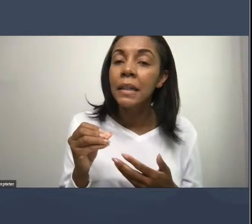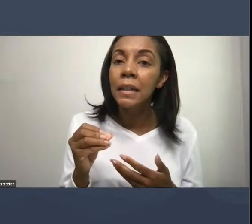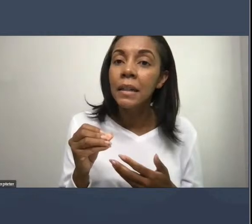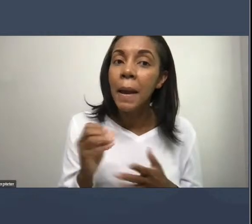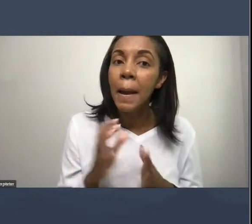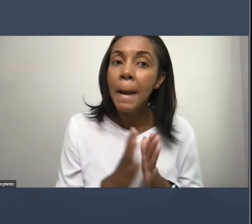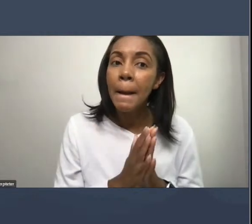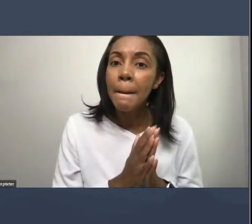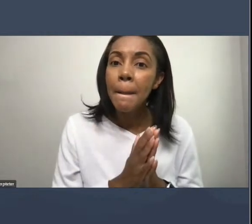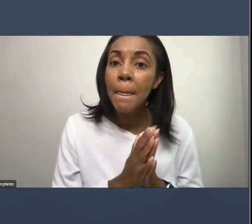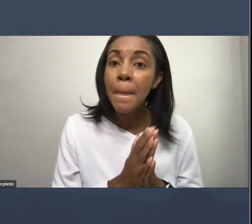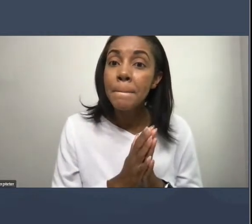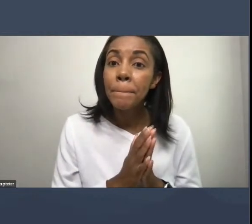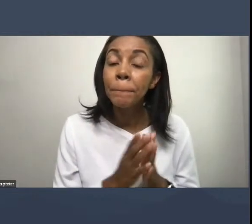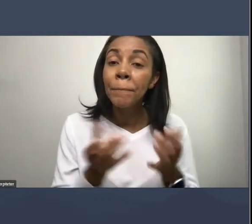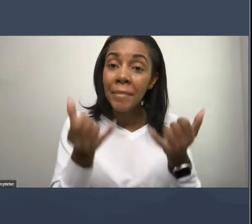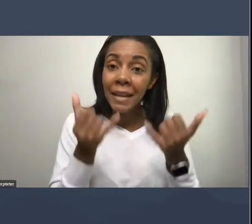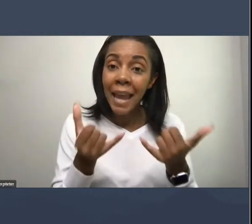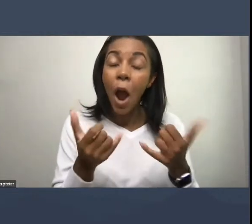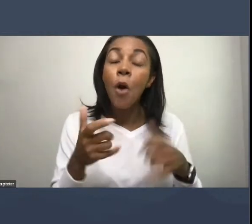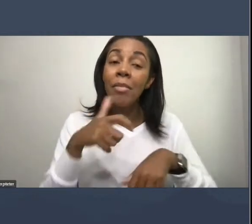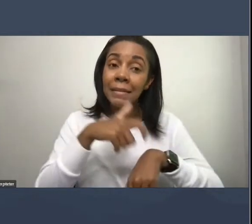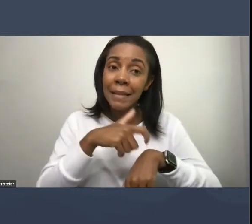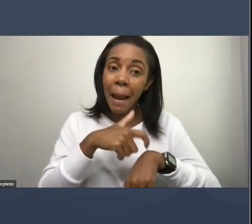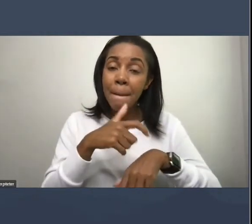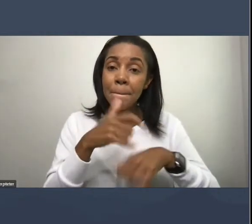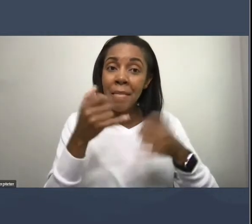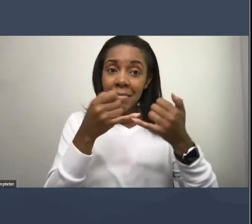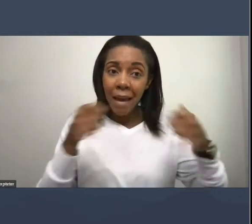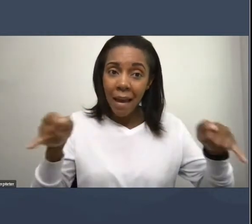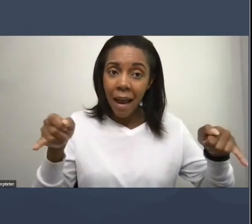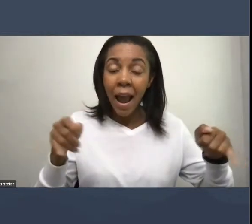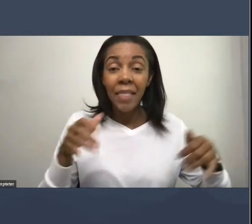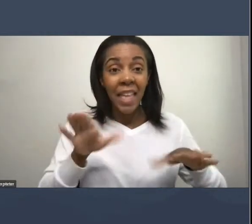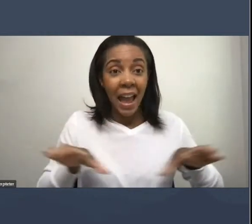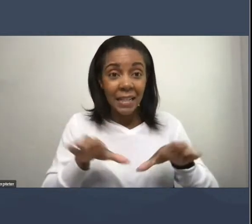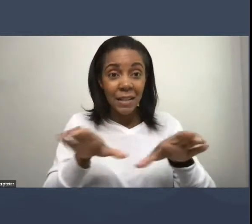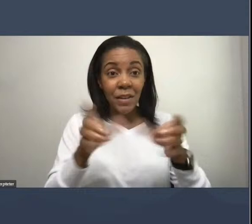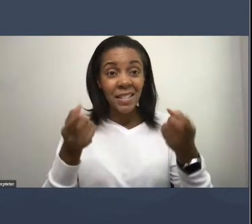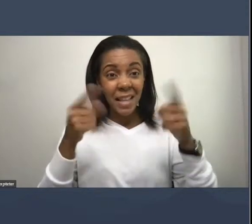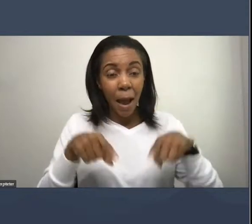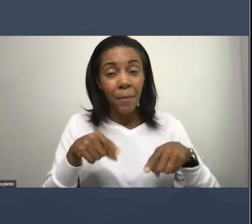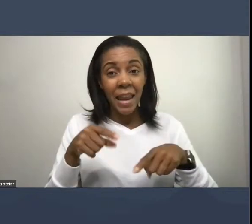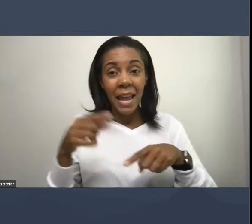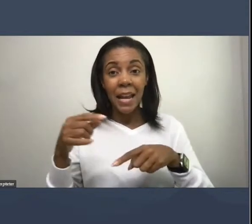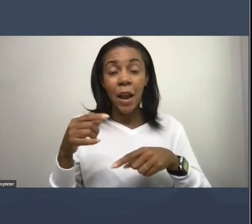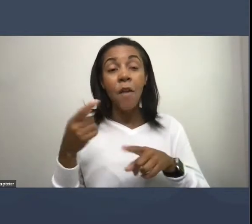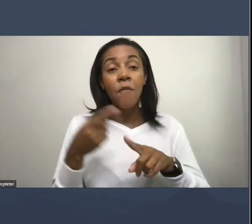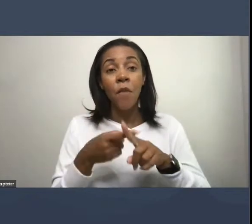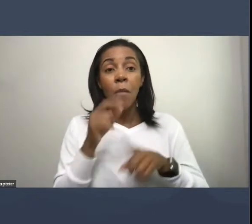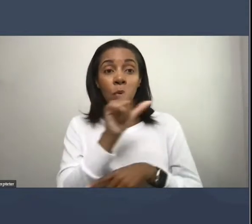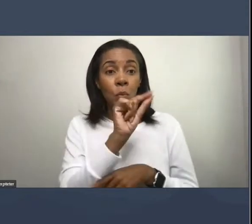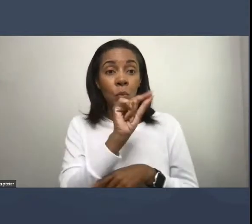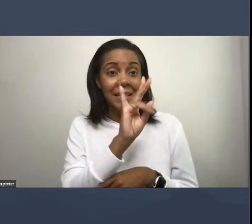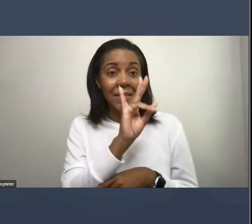Remediation. And that gets us into this timeline of all the activities that have gone on since 2017.